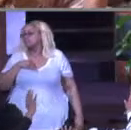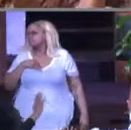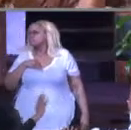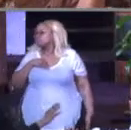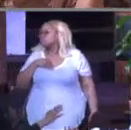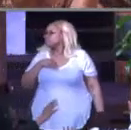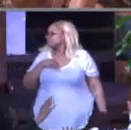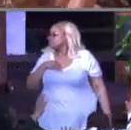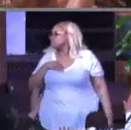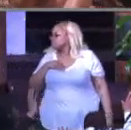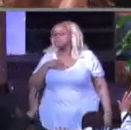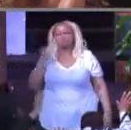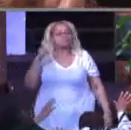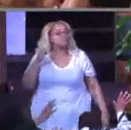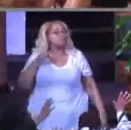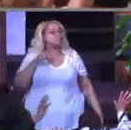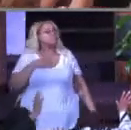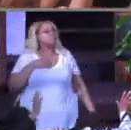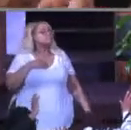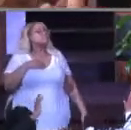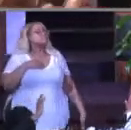Yes. Yes.